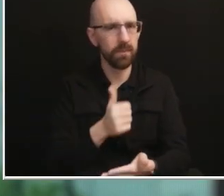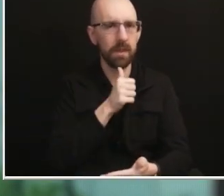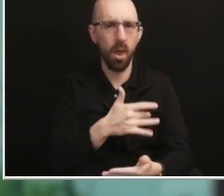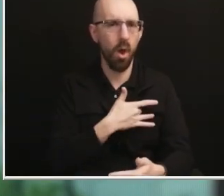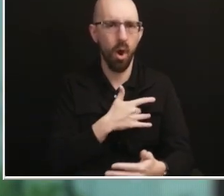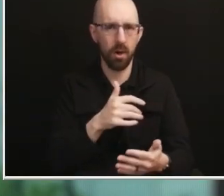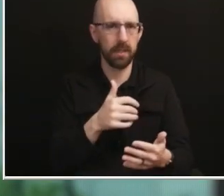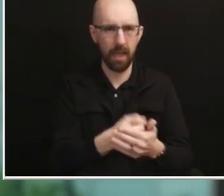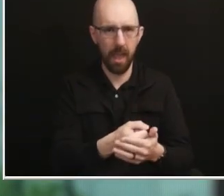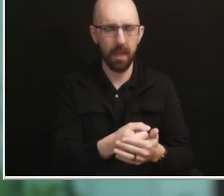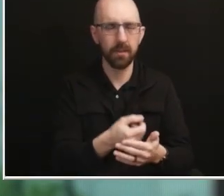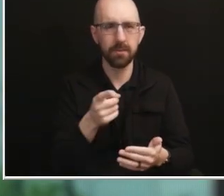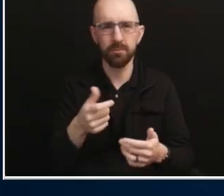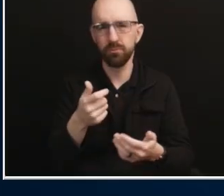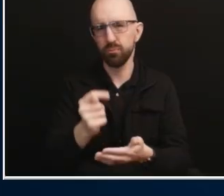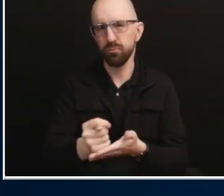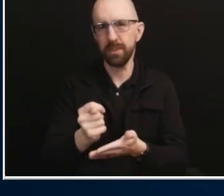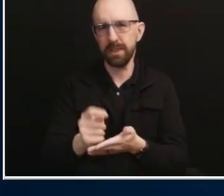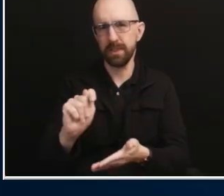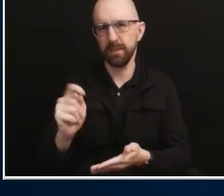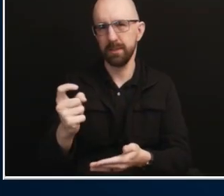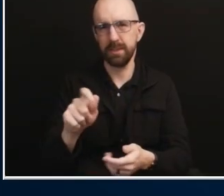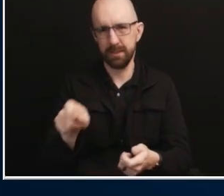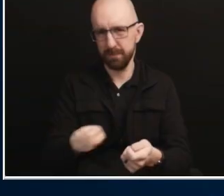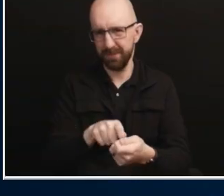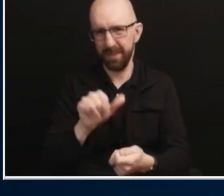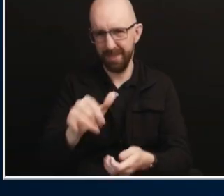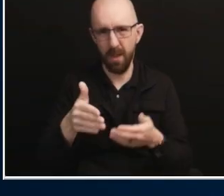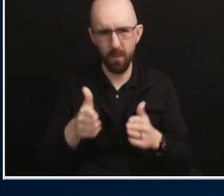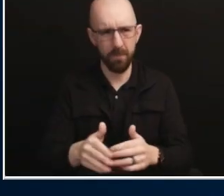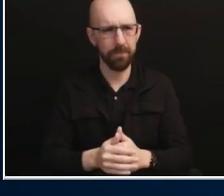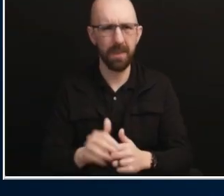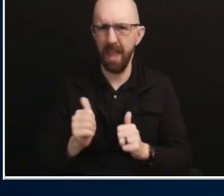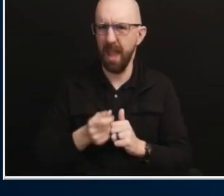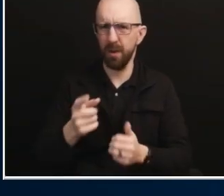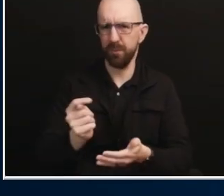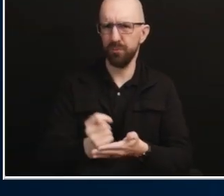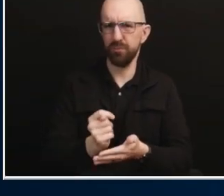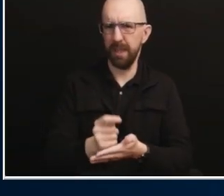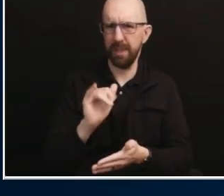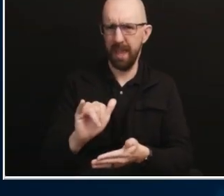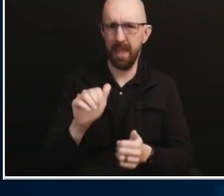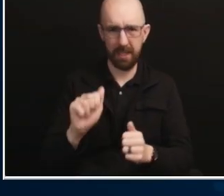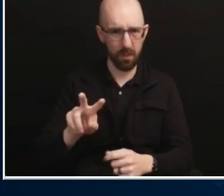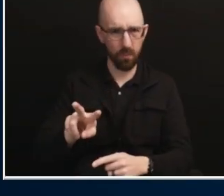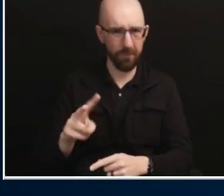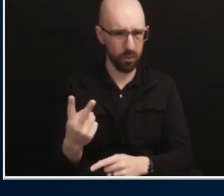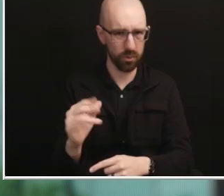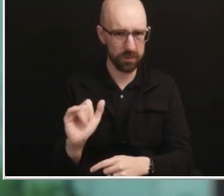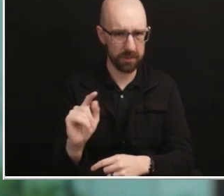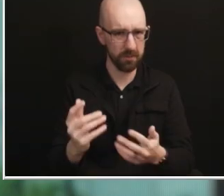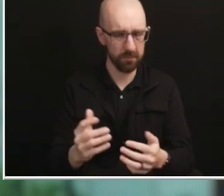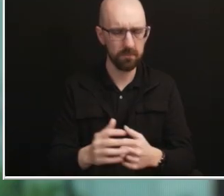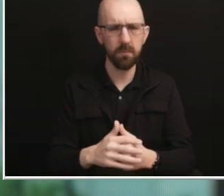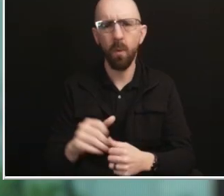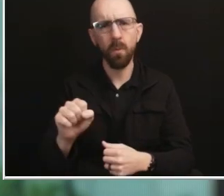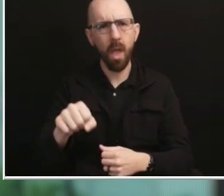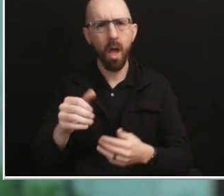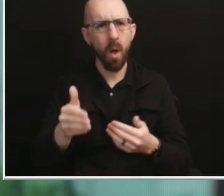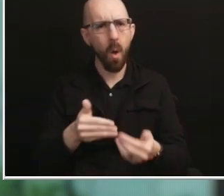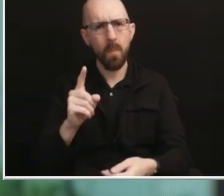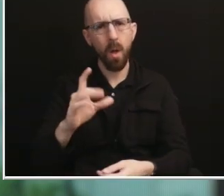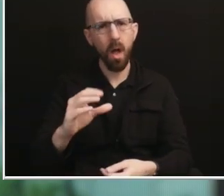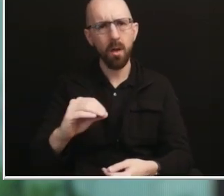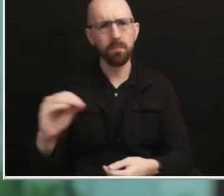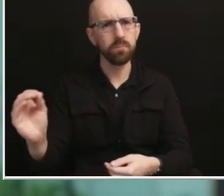more specifically then. So how do you treat broken heart syndrome? Is it reversible? Yeah, almost 100%. So these people